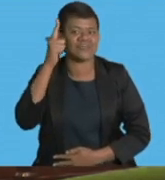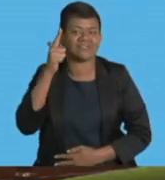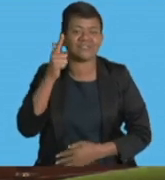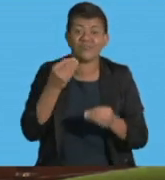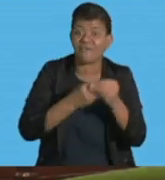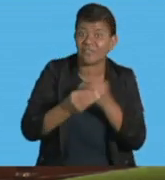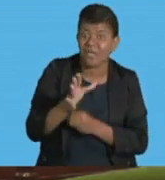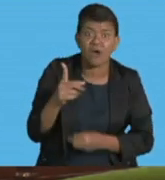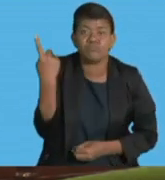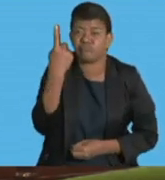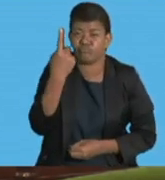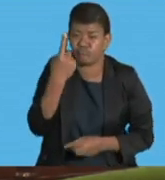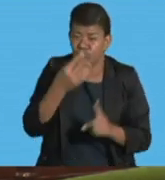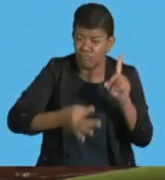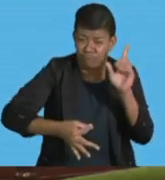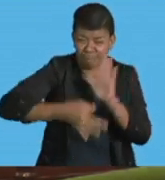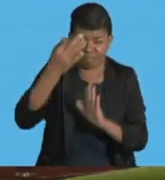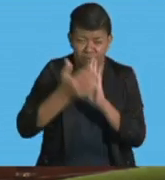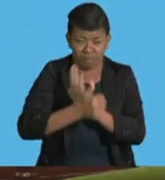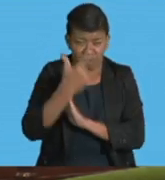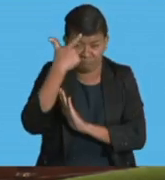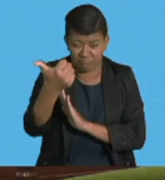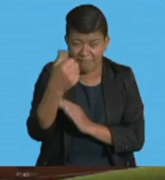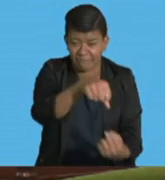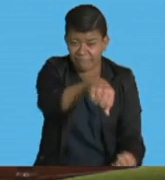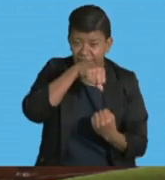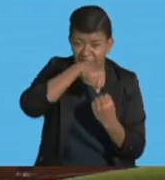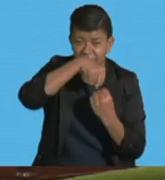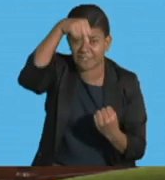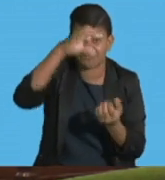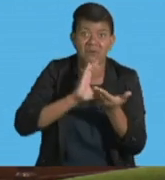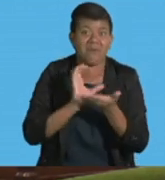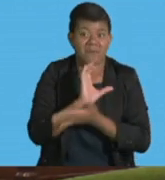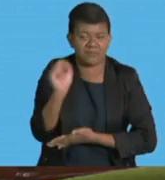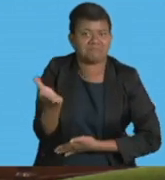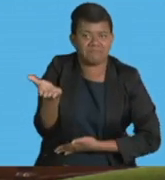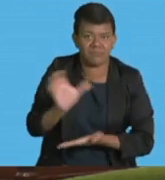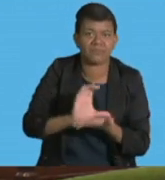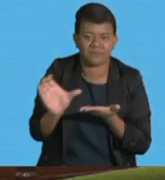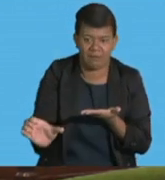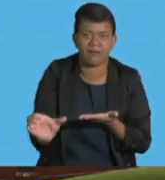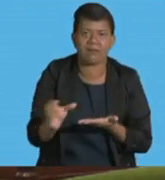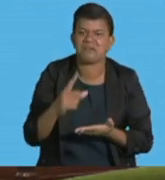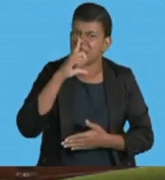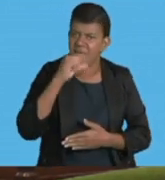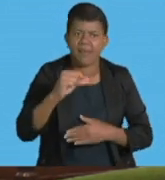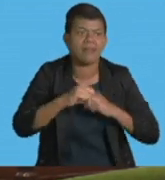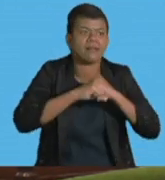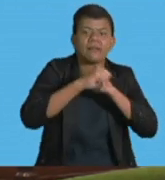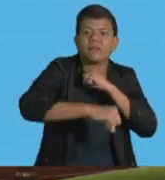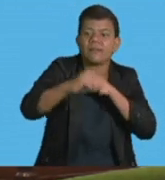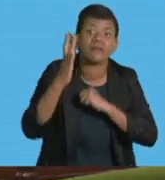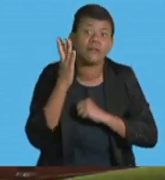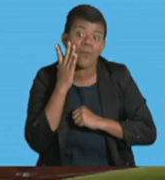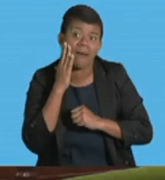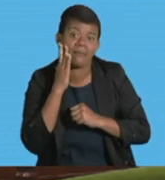qualifications in counselling. We have developed a job description for counsellors, and we will advertise them as soon as we finalise the assessment of how